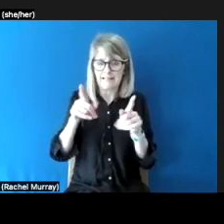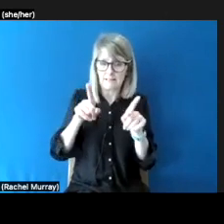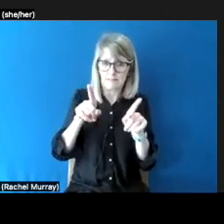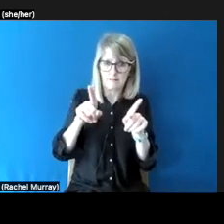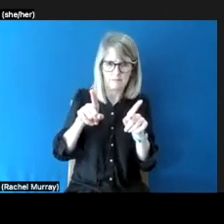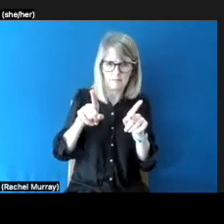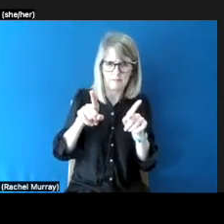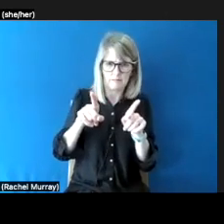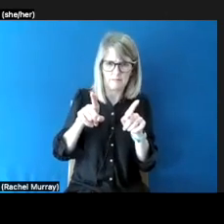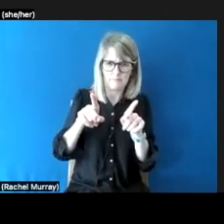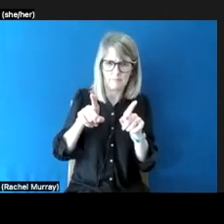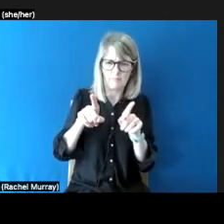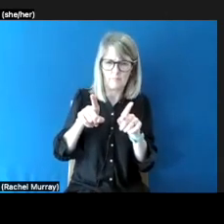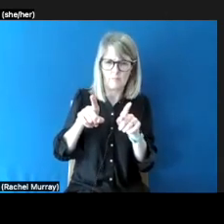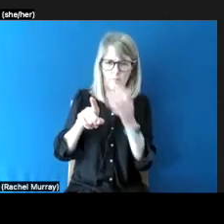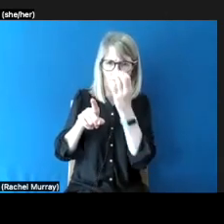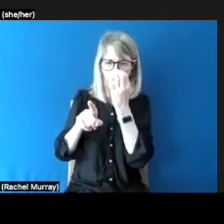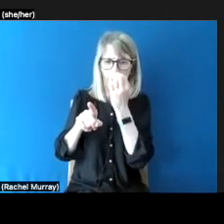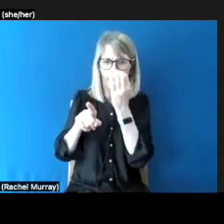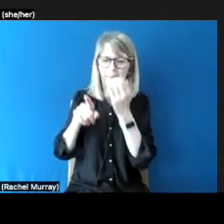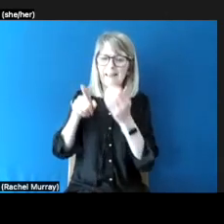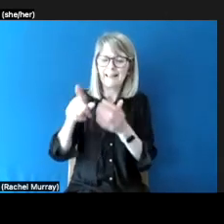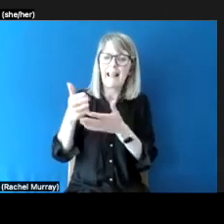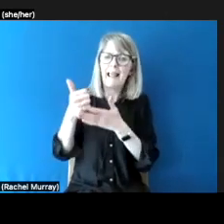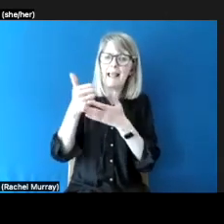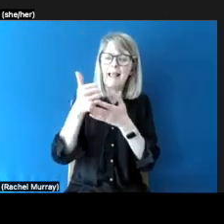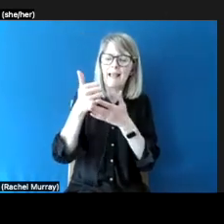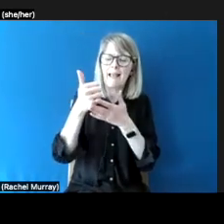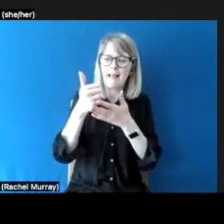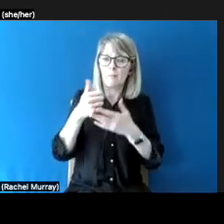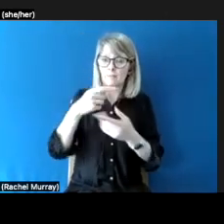So what he helped us, building on